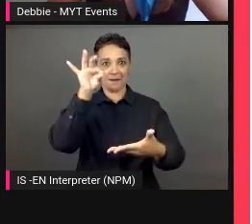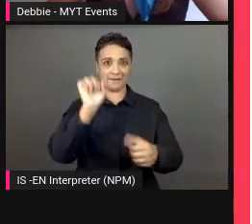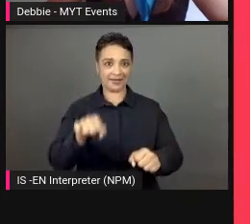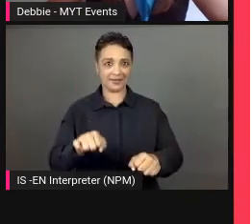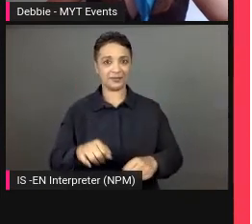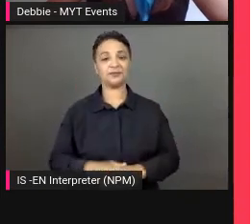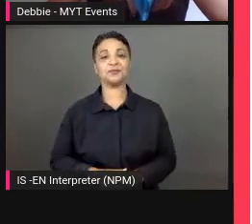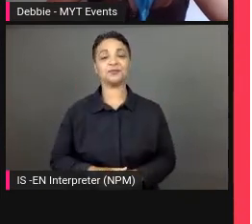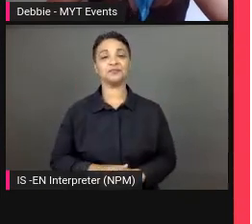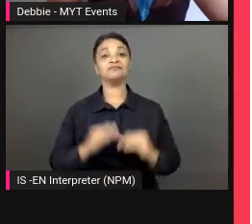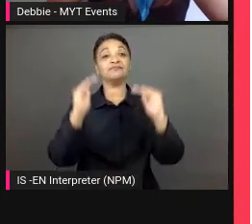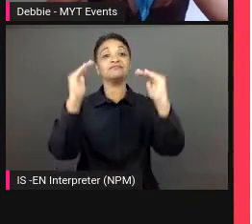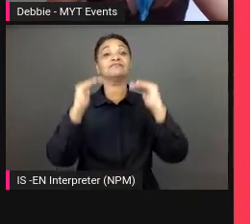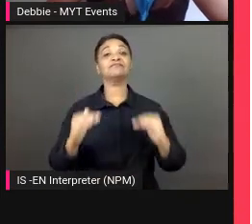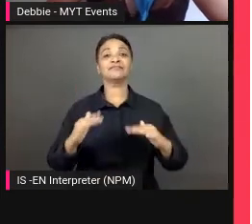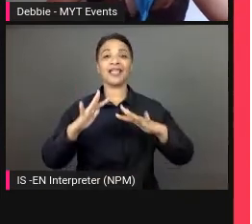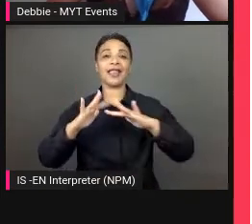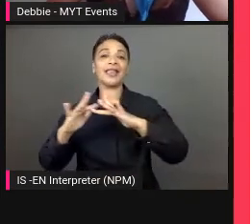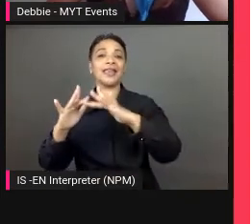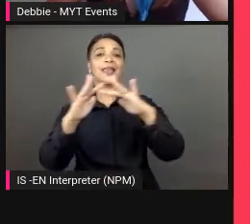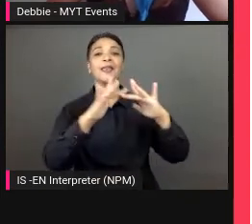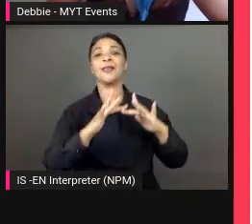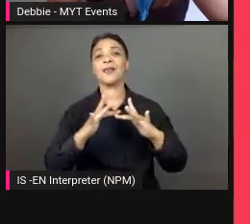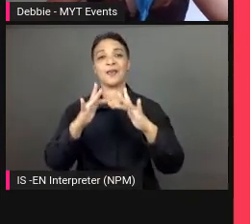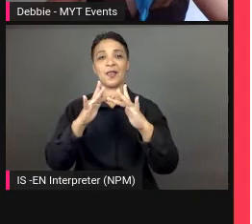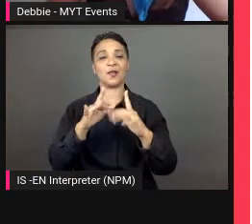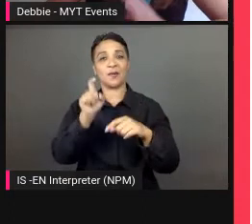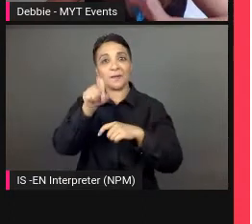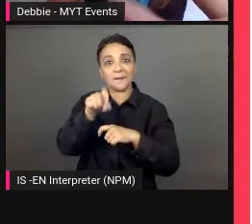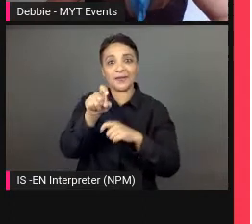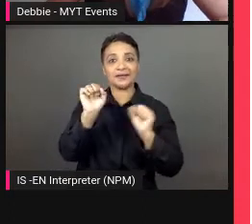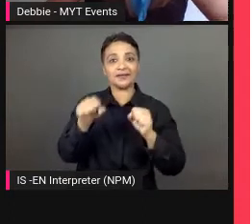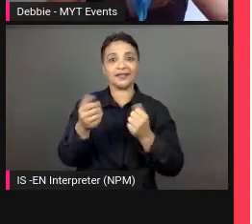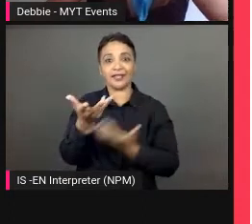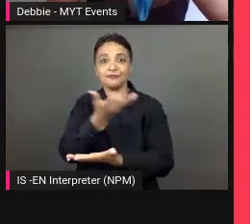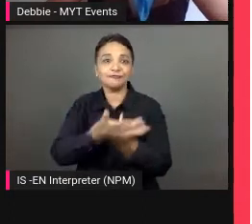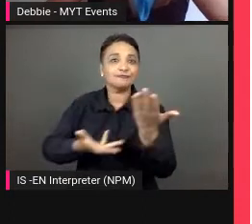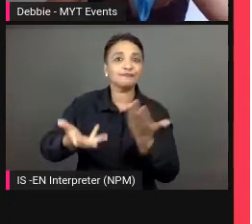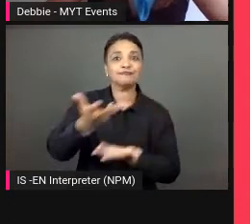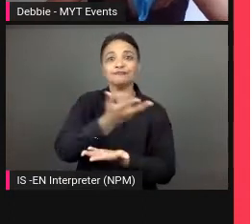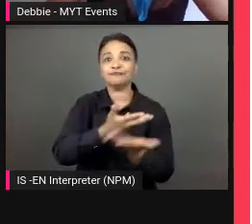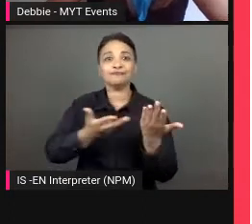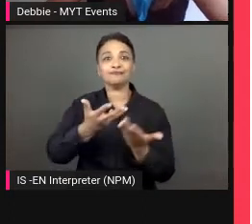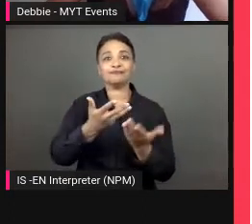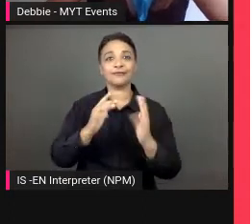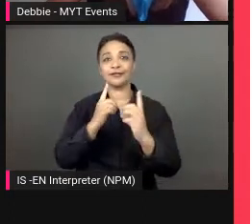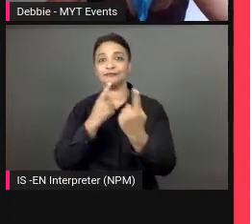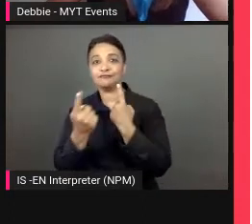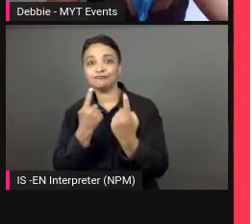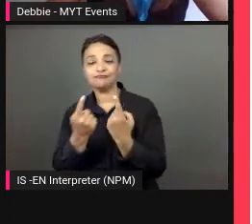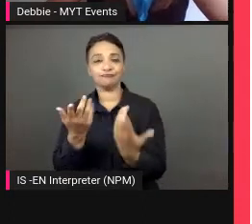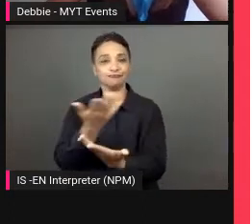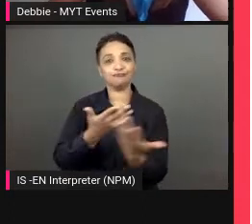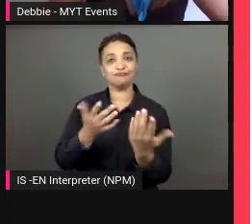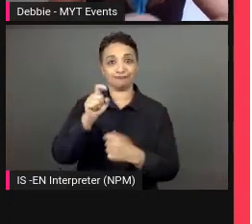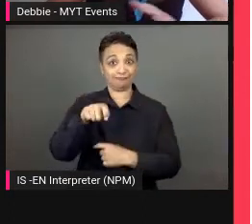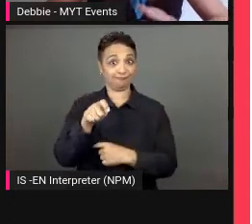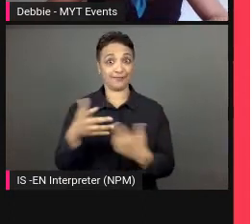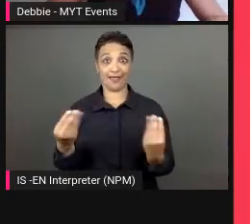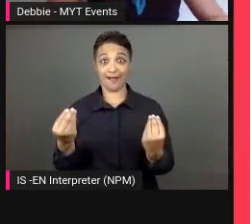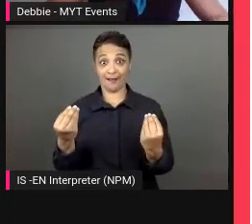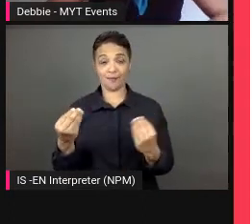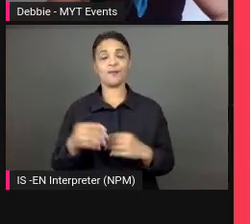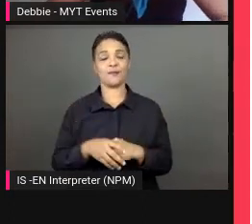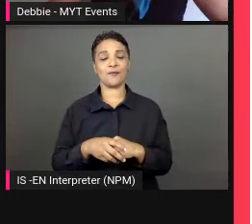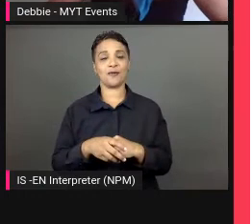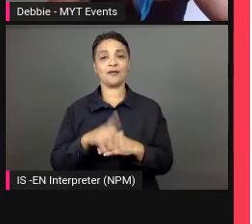to the network button in the navigation bar to begin to join the networking sessions. So all you need to do is, as